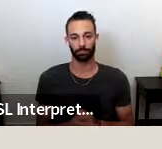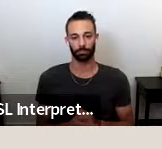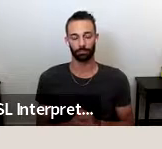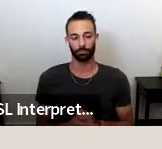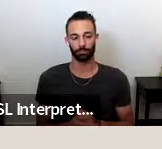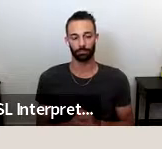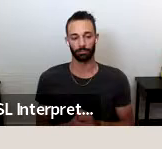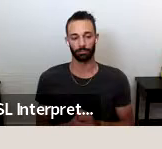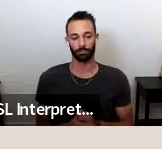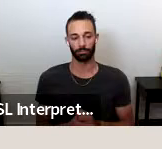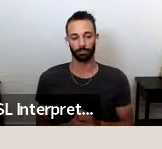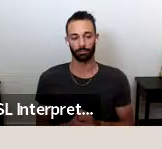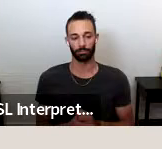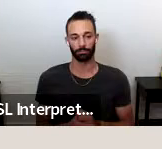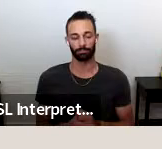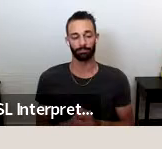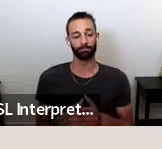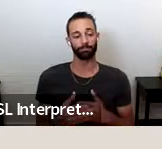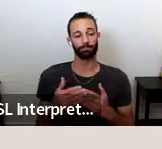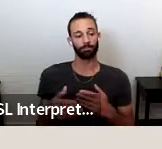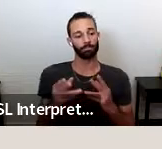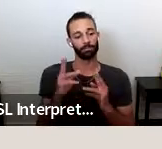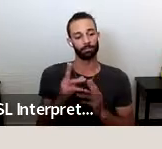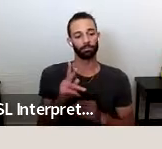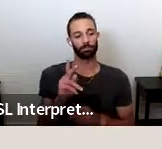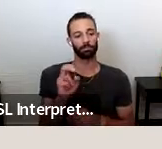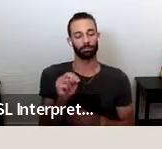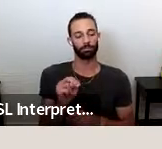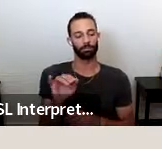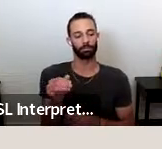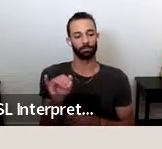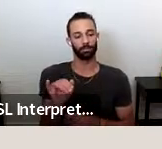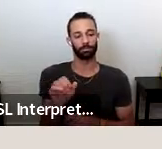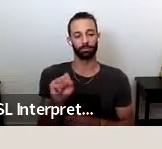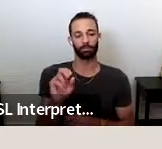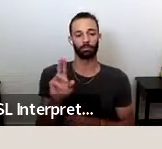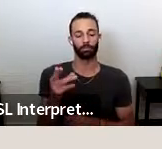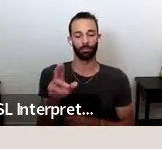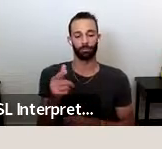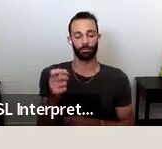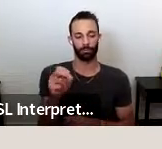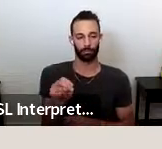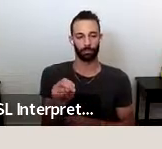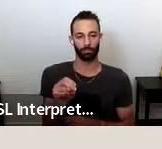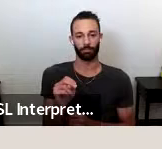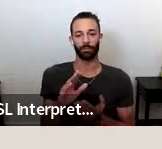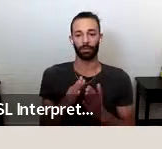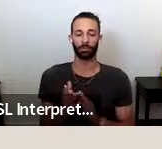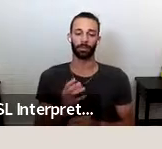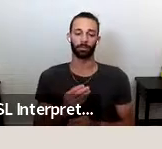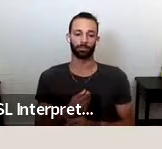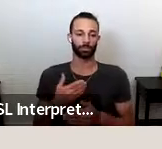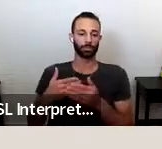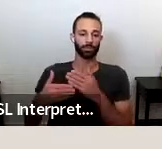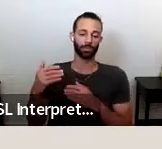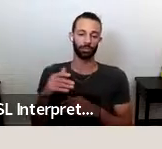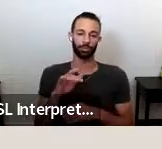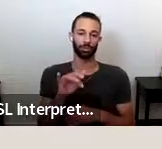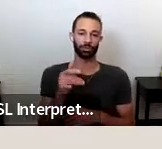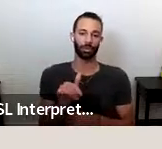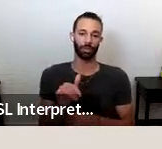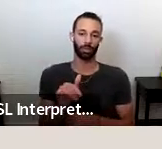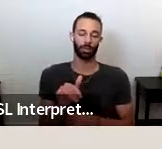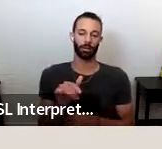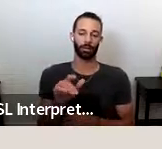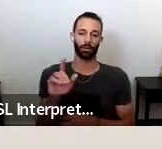Next, we're going to honor Tenji Spurgeon, who became a transgender July 1st,